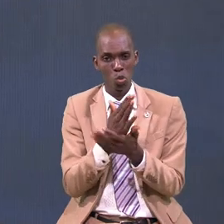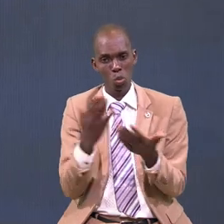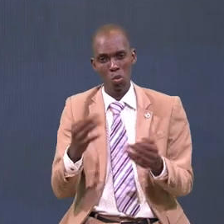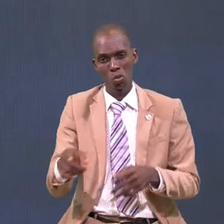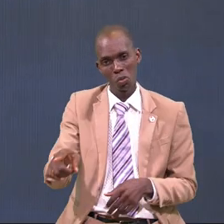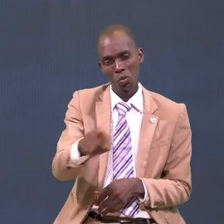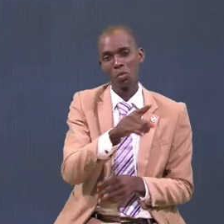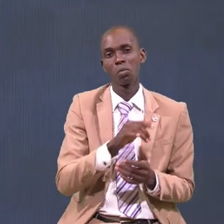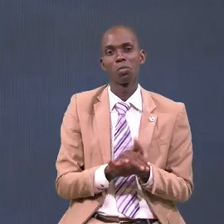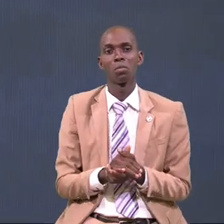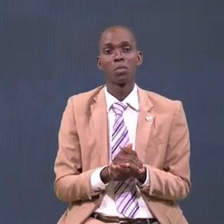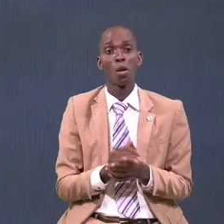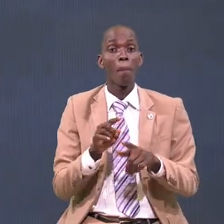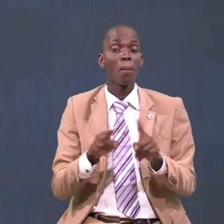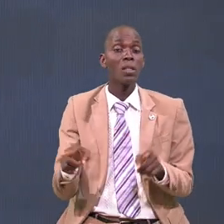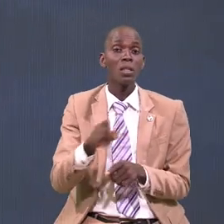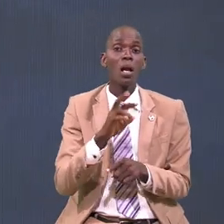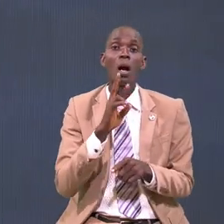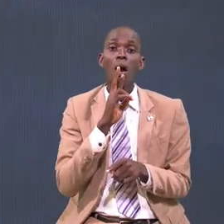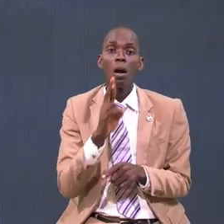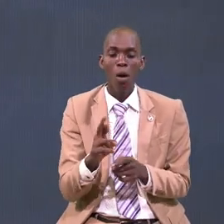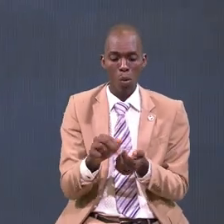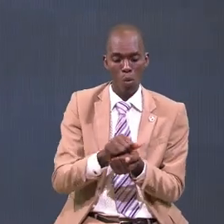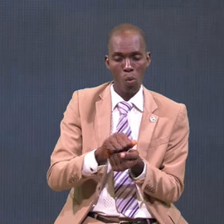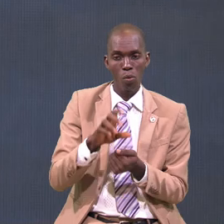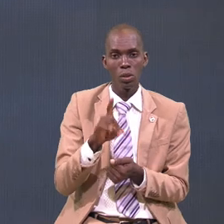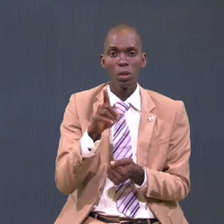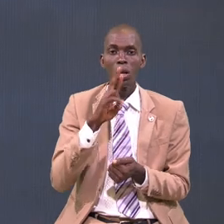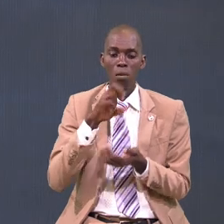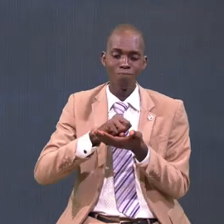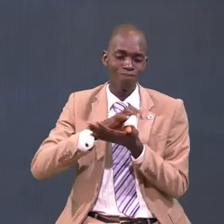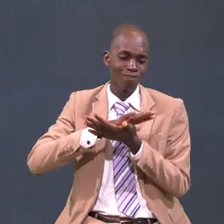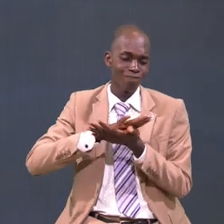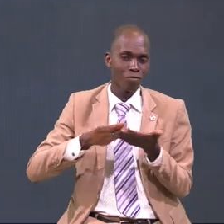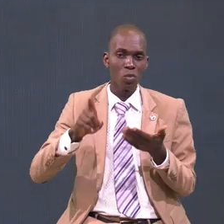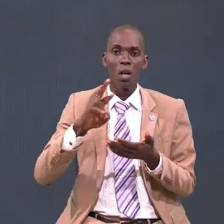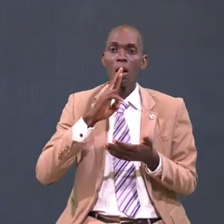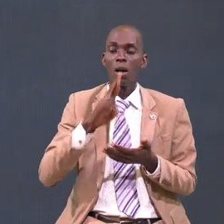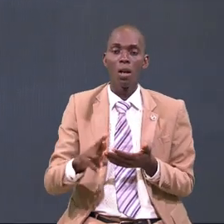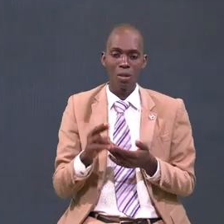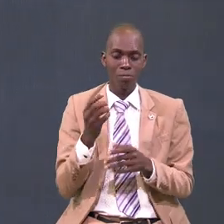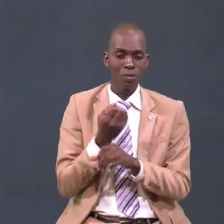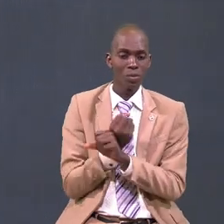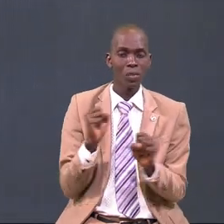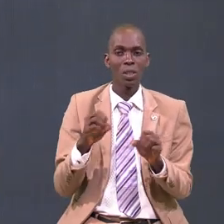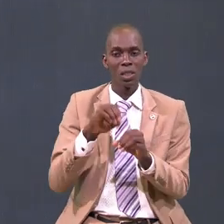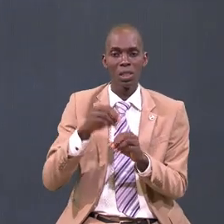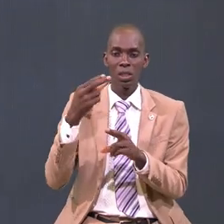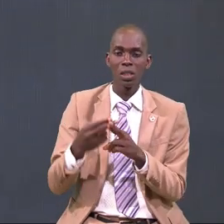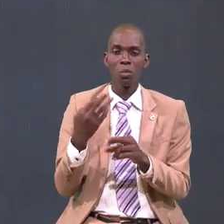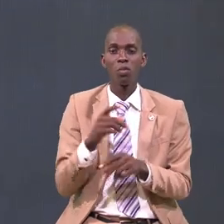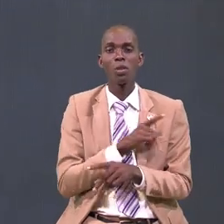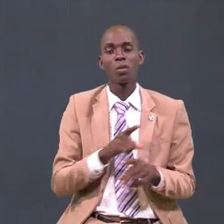But ye are washed, but ye are sanctified, but ye are justified in the name of the Lord